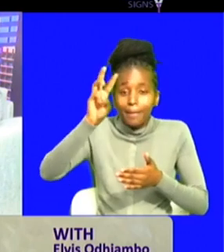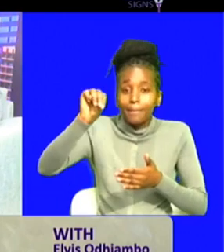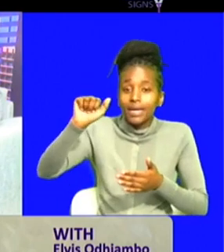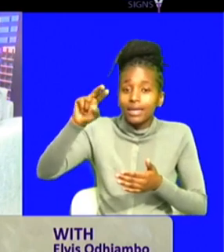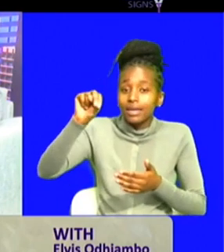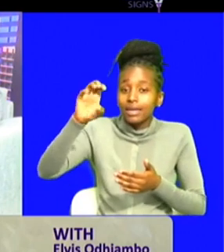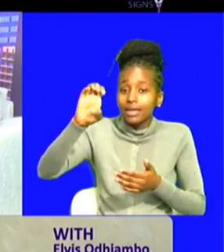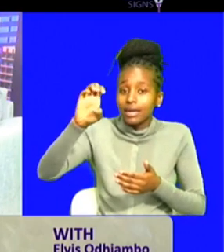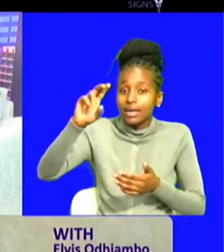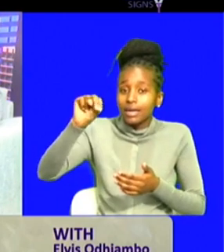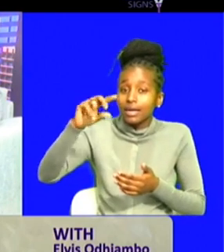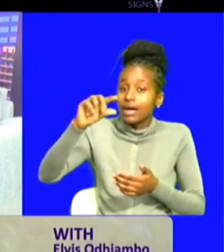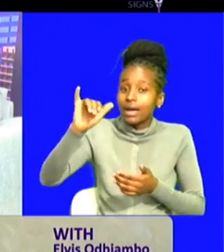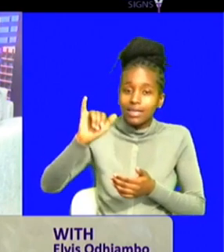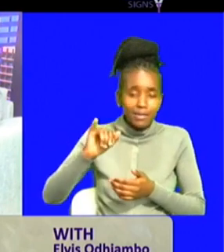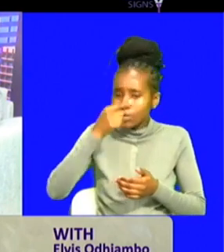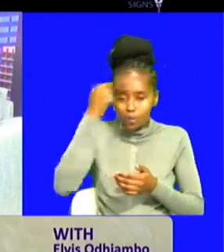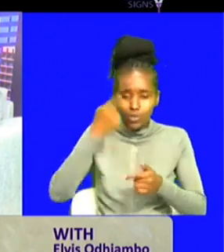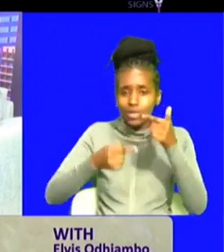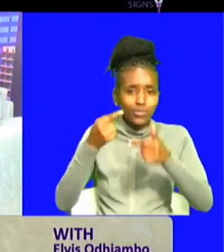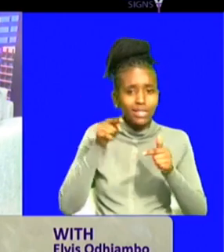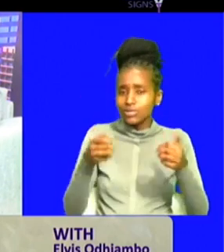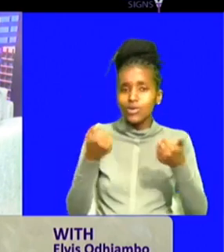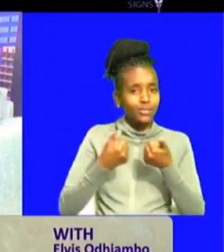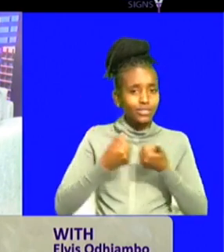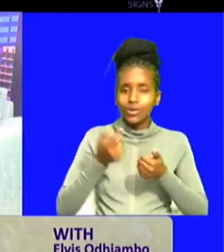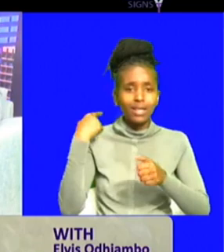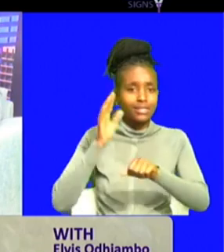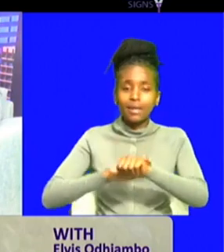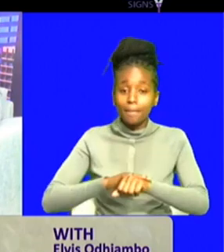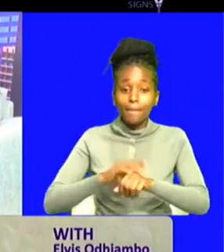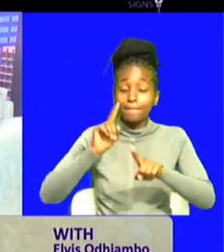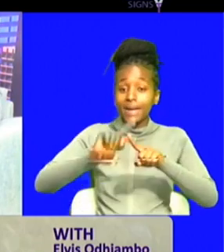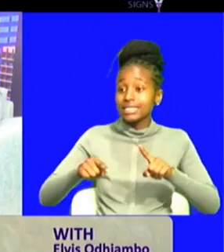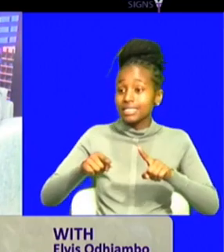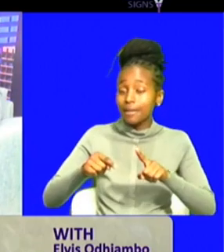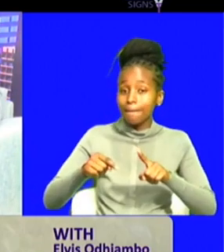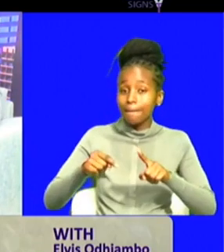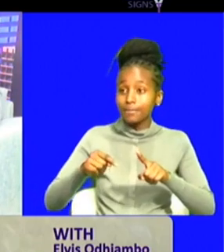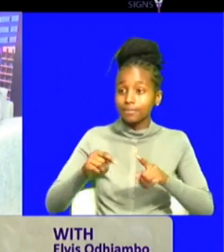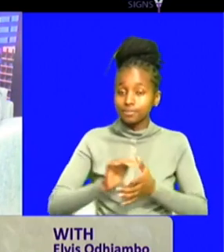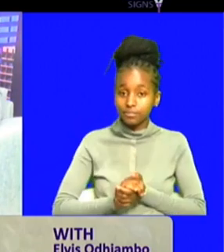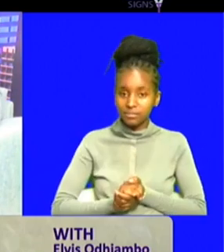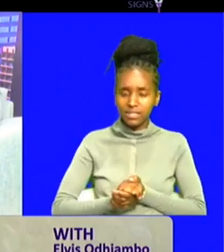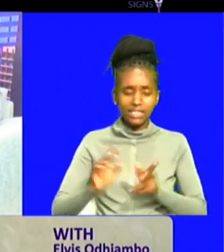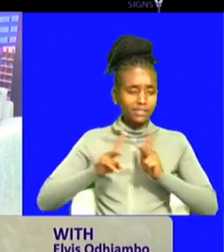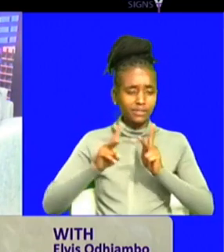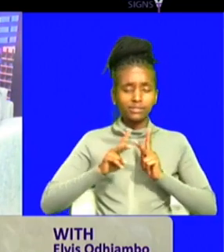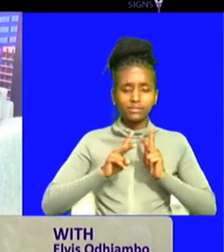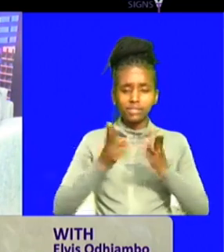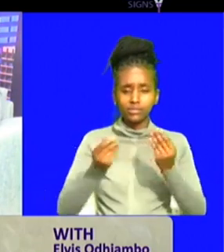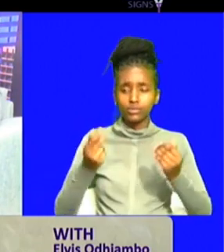should be in the picture because walishinda hii kitu last time round. But then again just like you mentioned, it is quite notable.